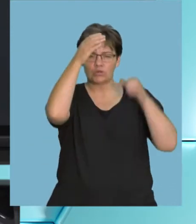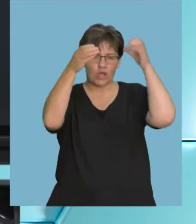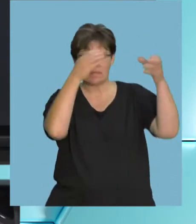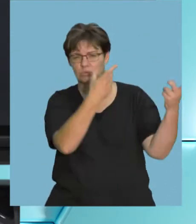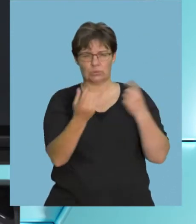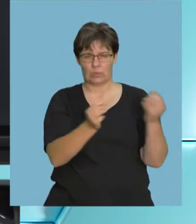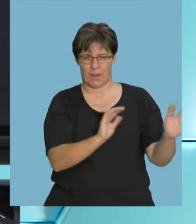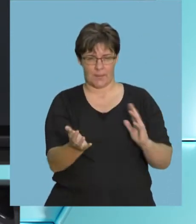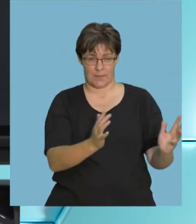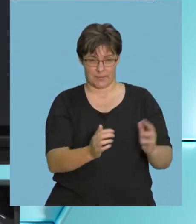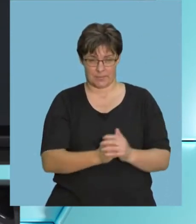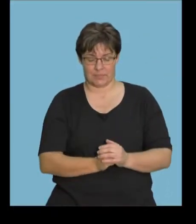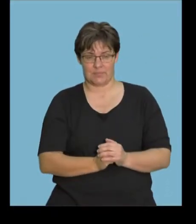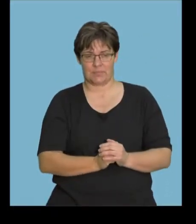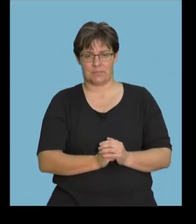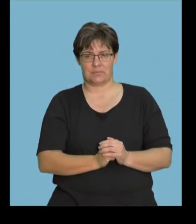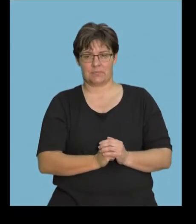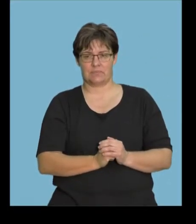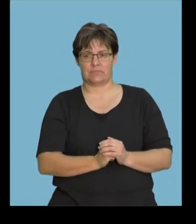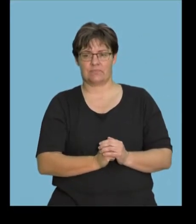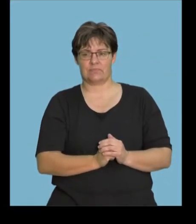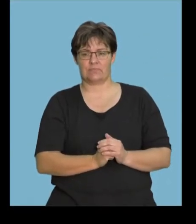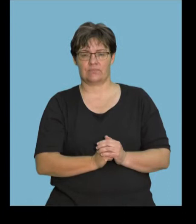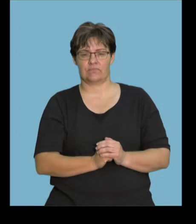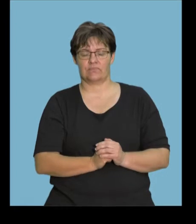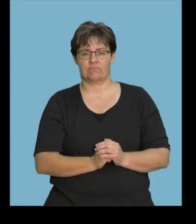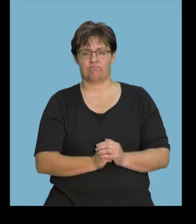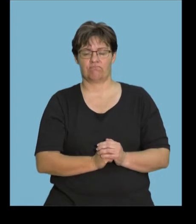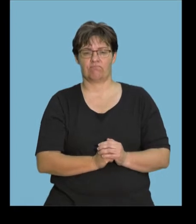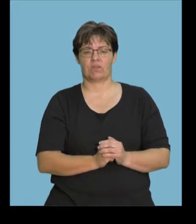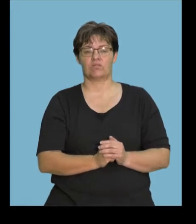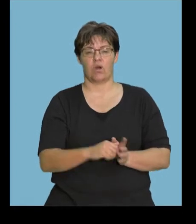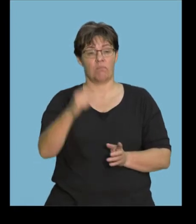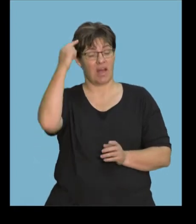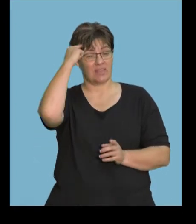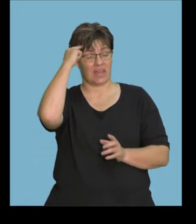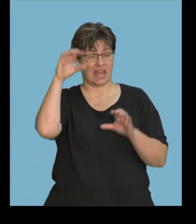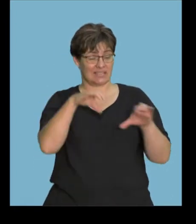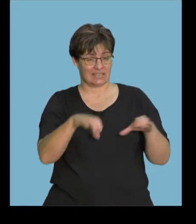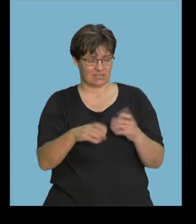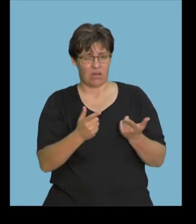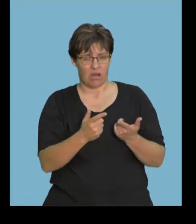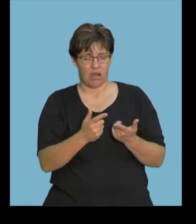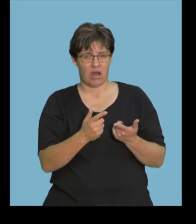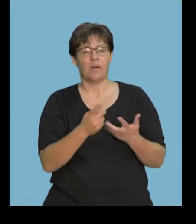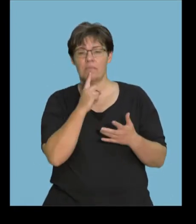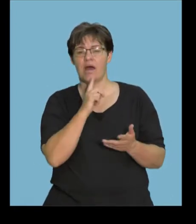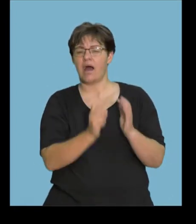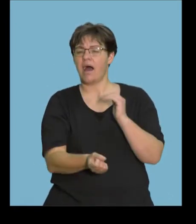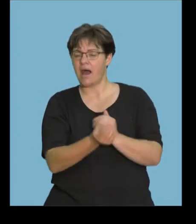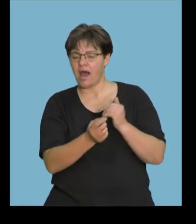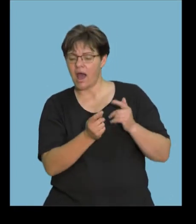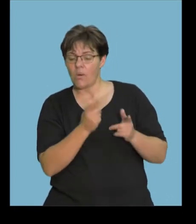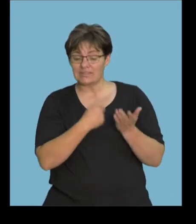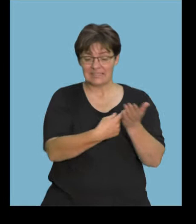of magnetism, right? Okay, right. So the thinking exercise, maybe something that's going to definitely guide